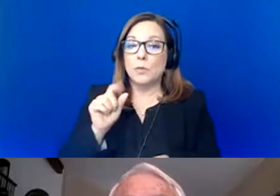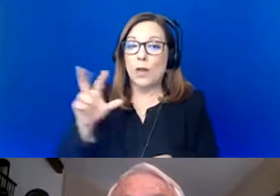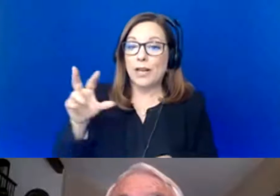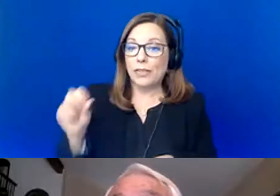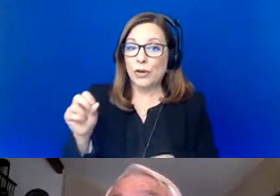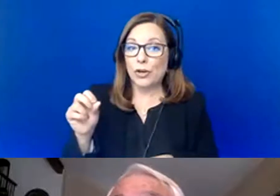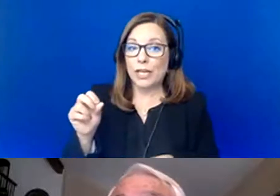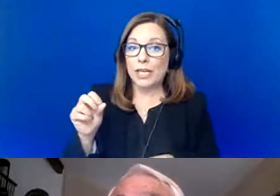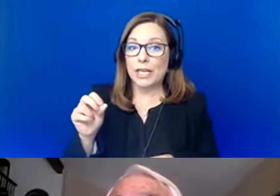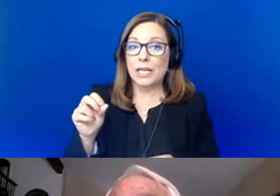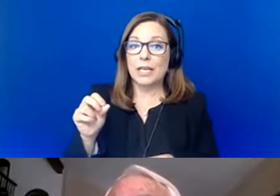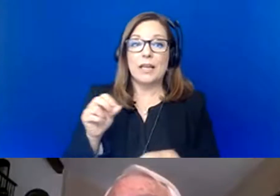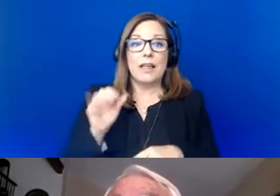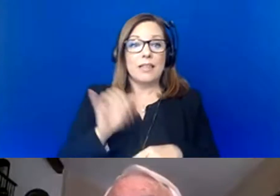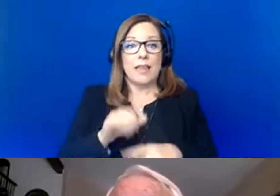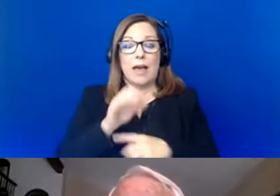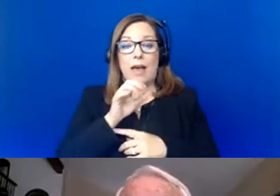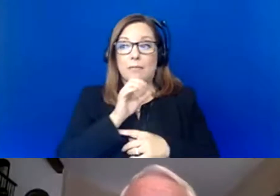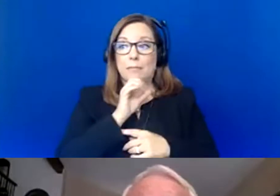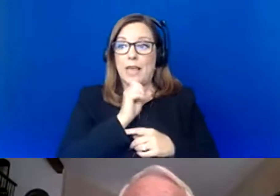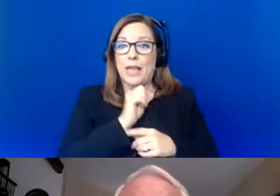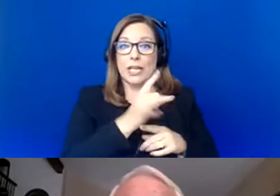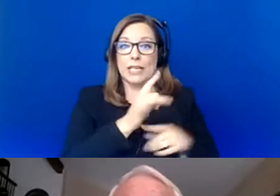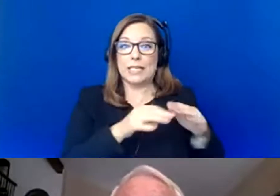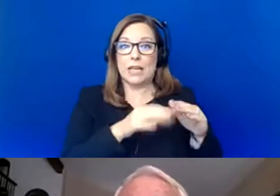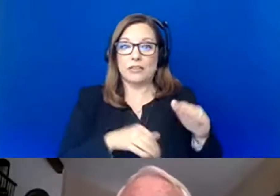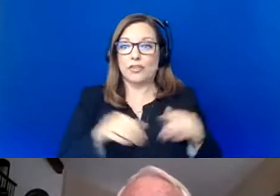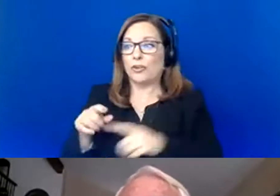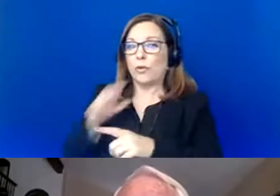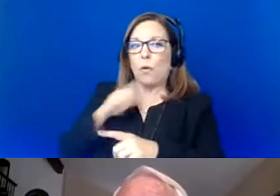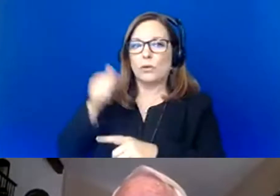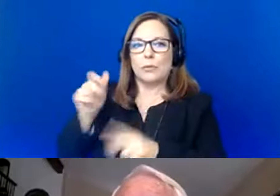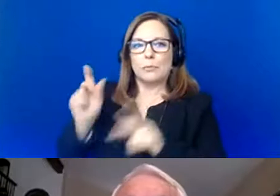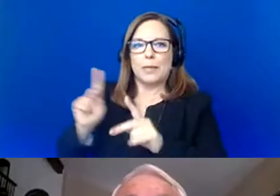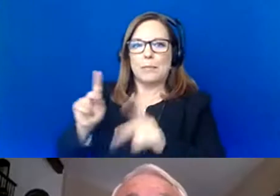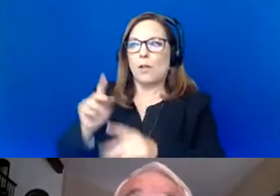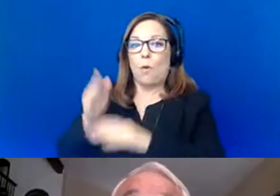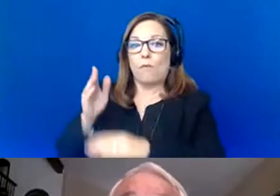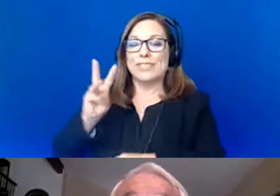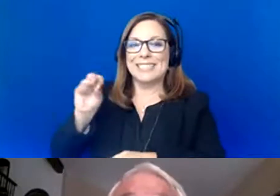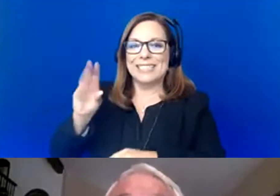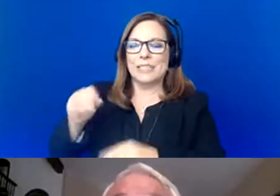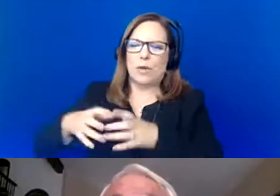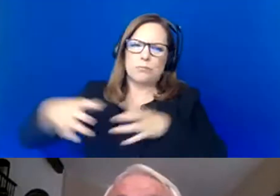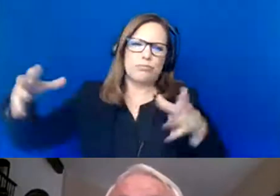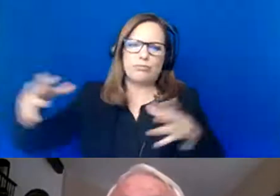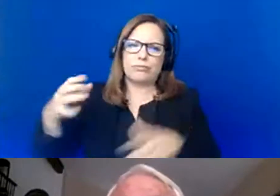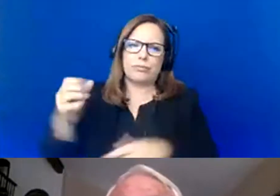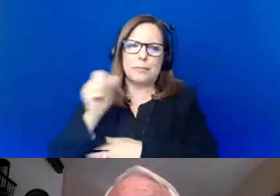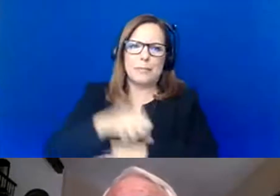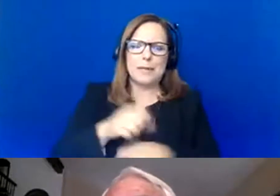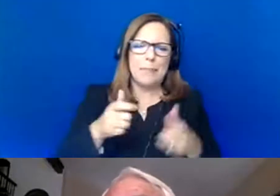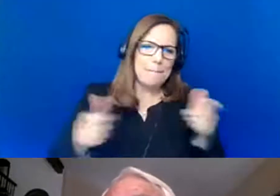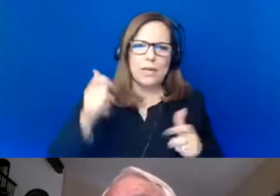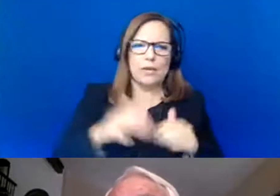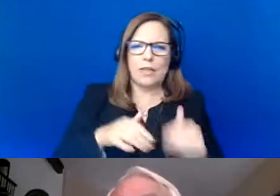population 18 and under for the first time in our nation. There were two recent nationwide polls by